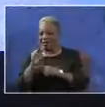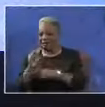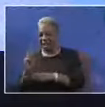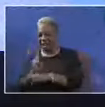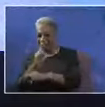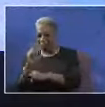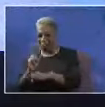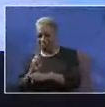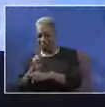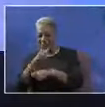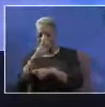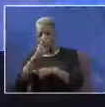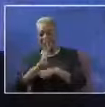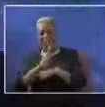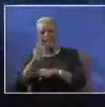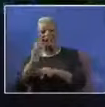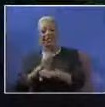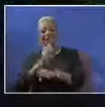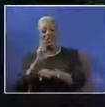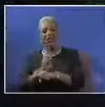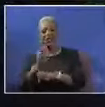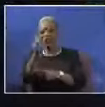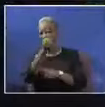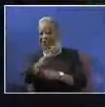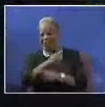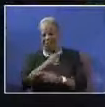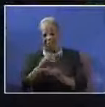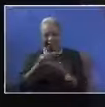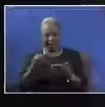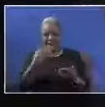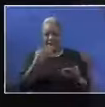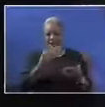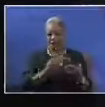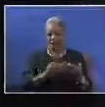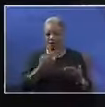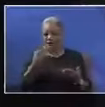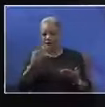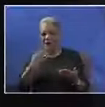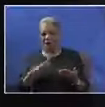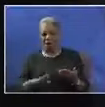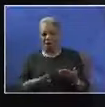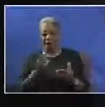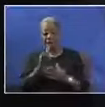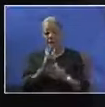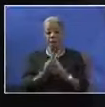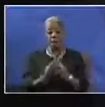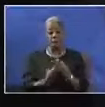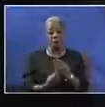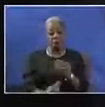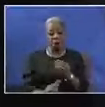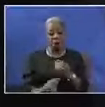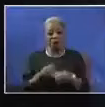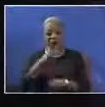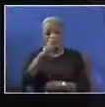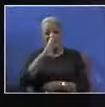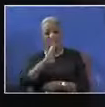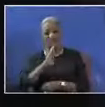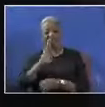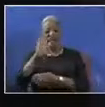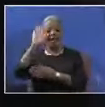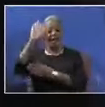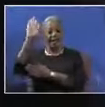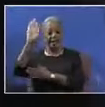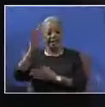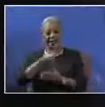use whatever we do, good or bad. God's going to weave it into God's divine plan to